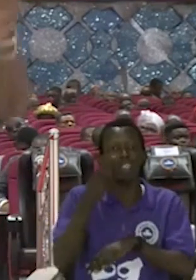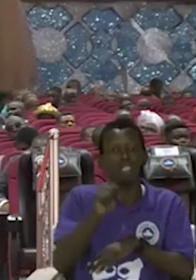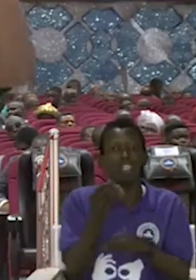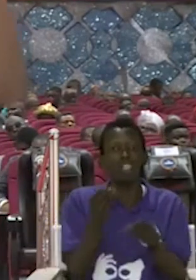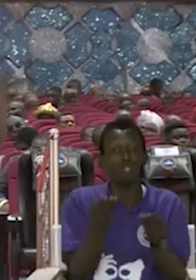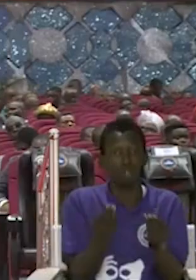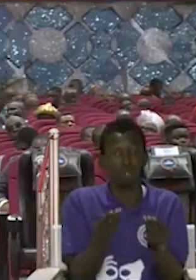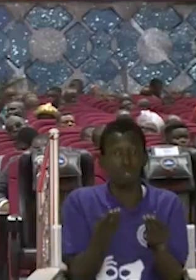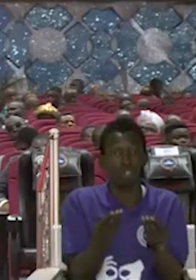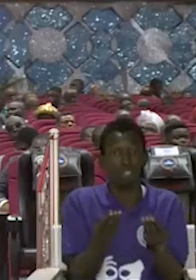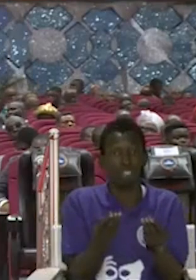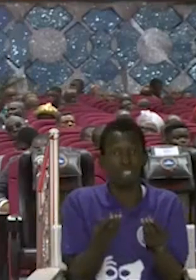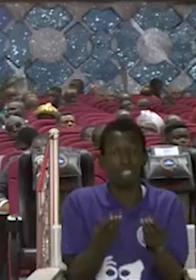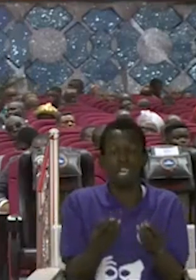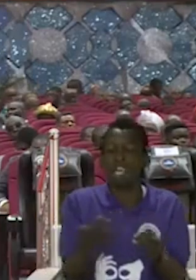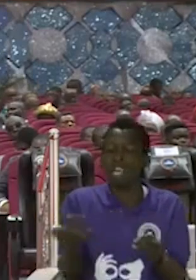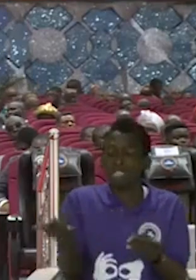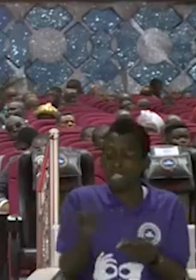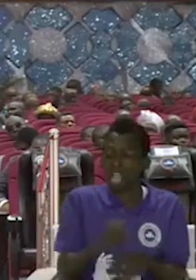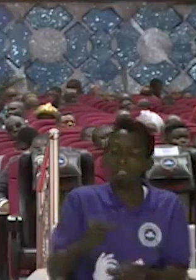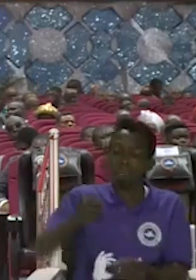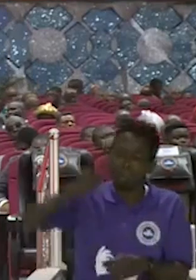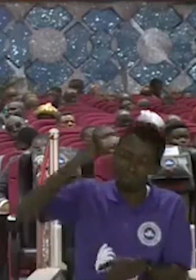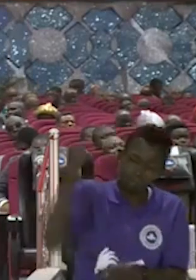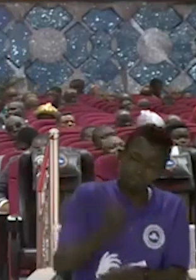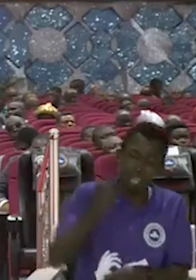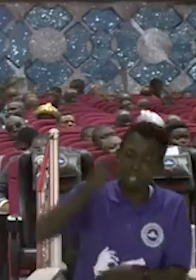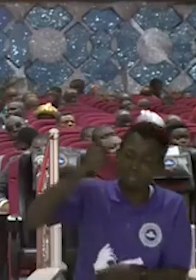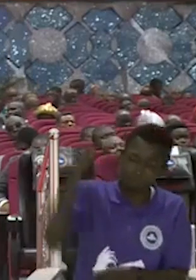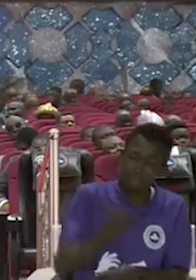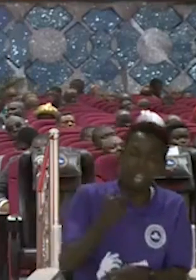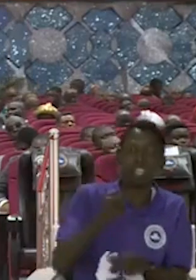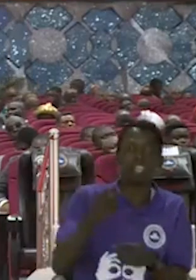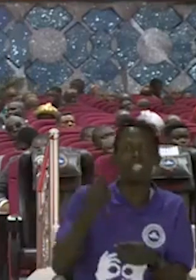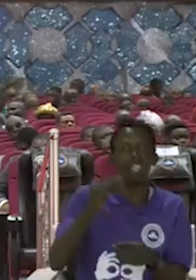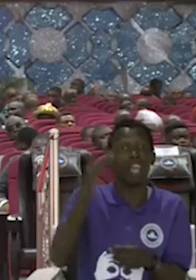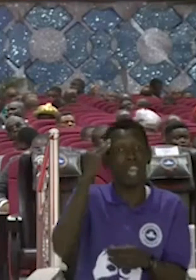They smack his head with diggers.